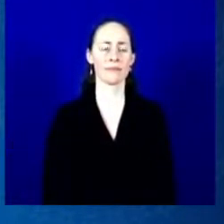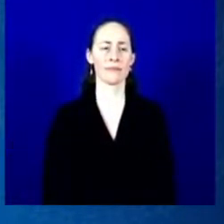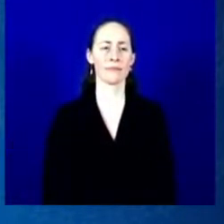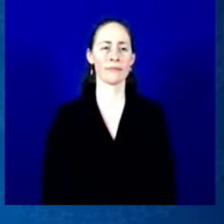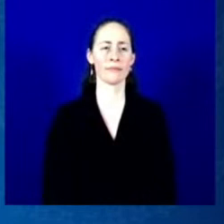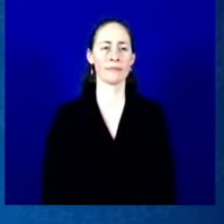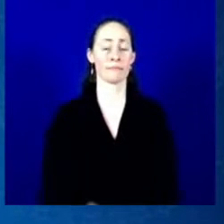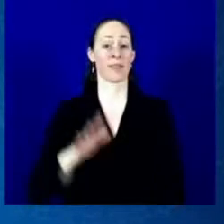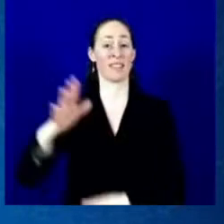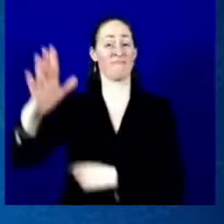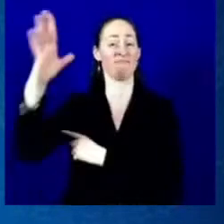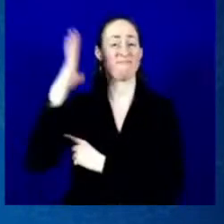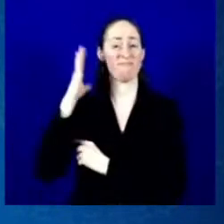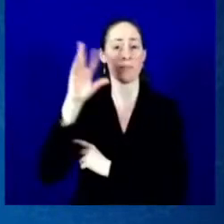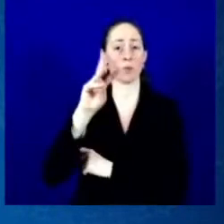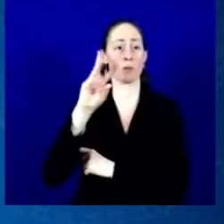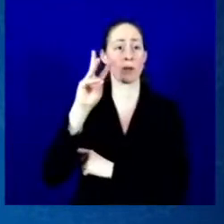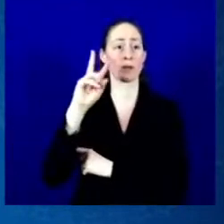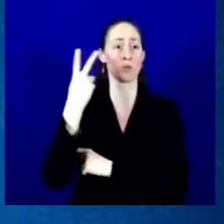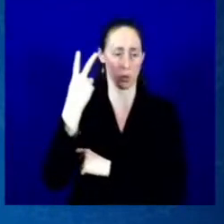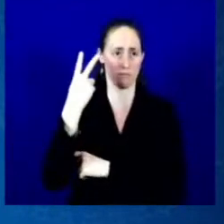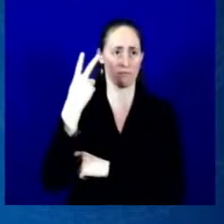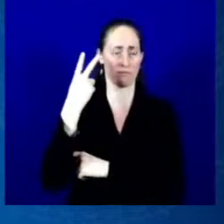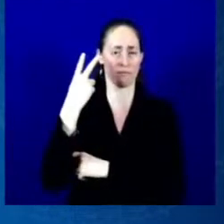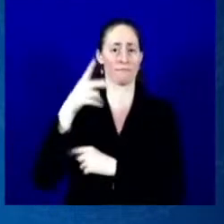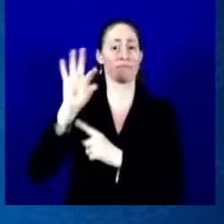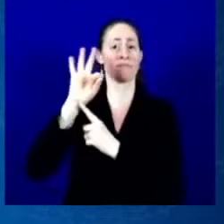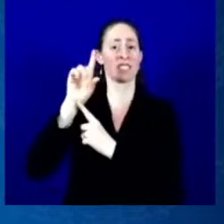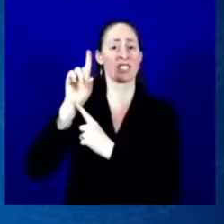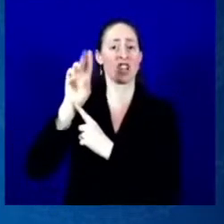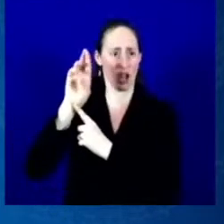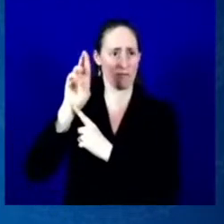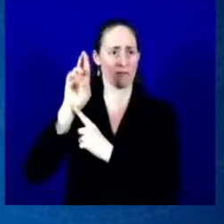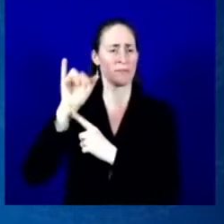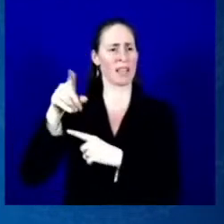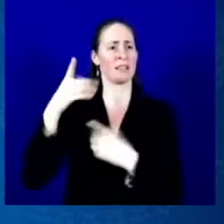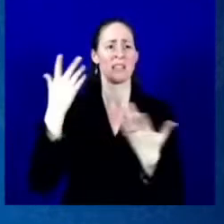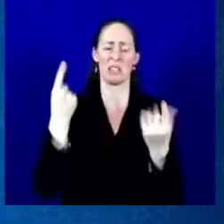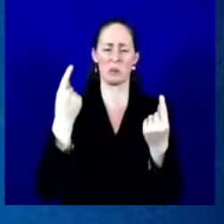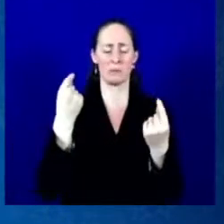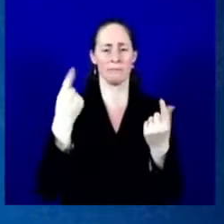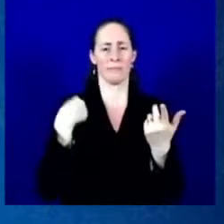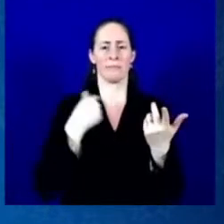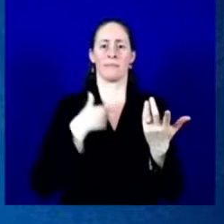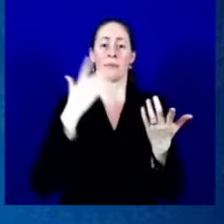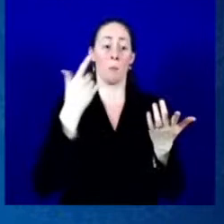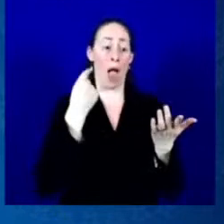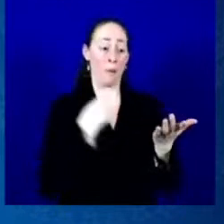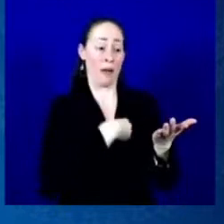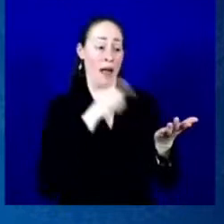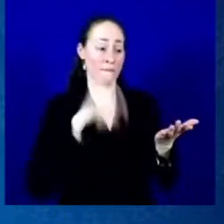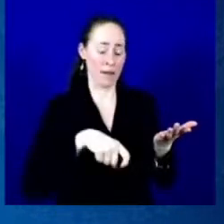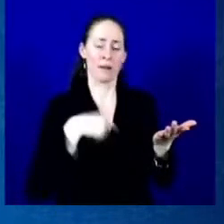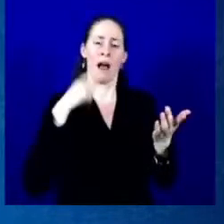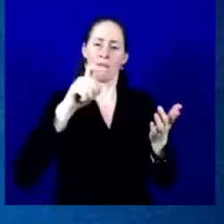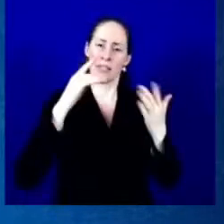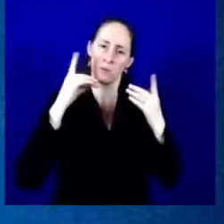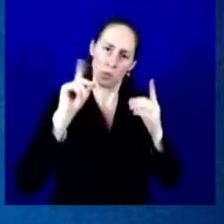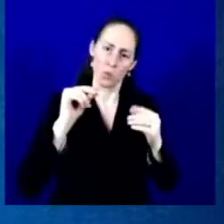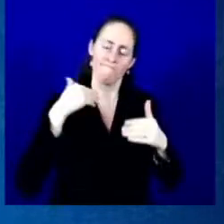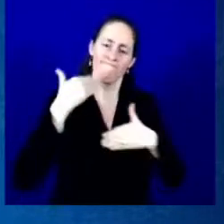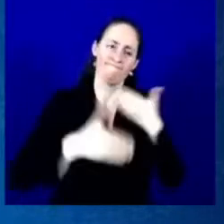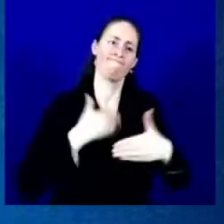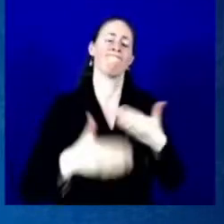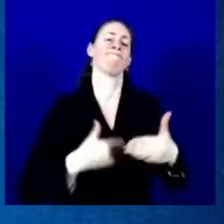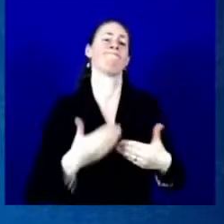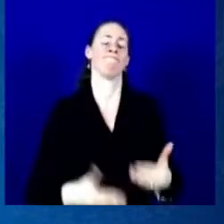do our part. We all do our part. That's all I'm asking. That we do our part, all of